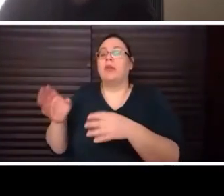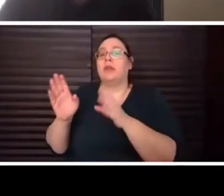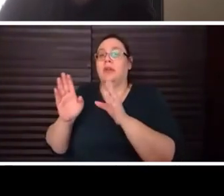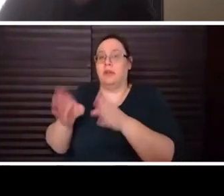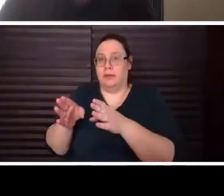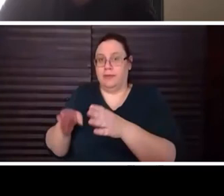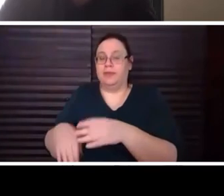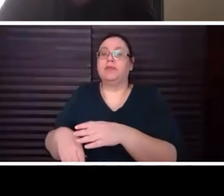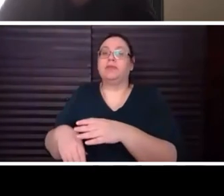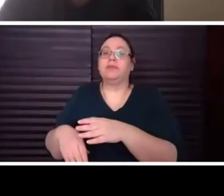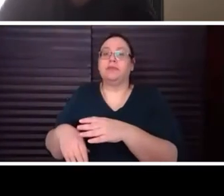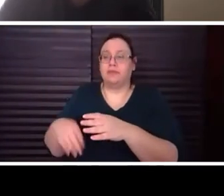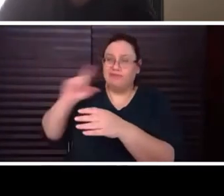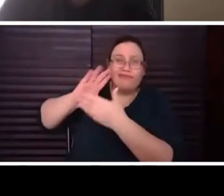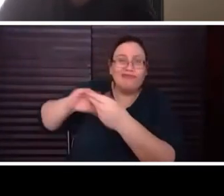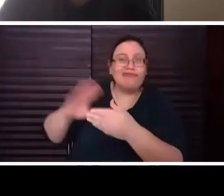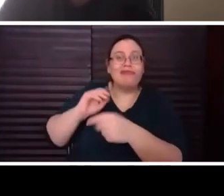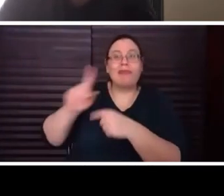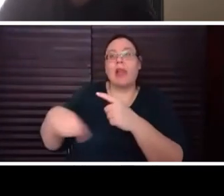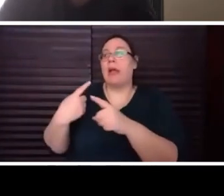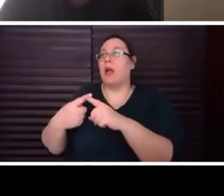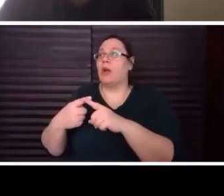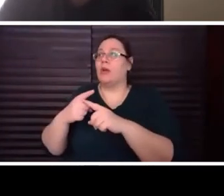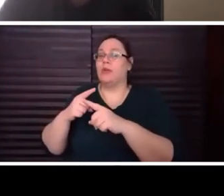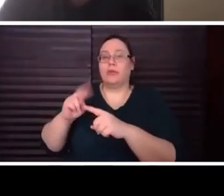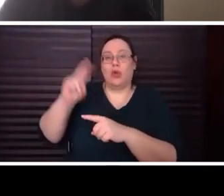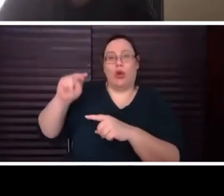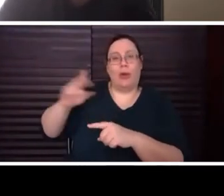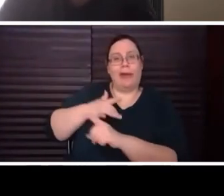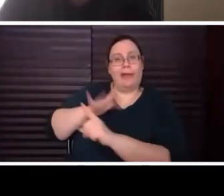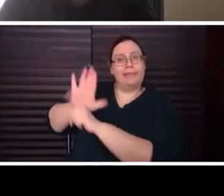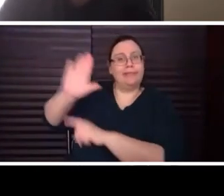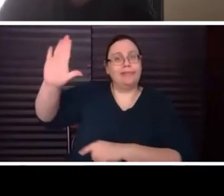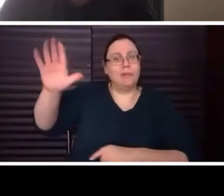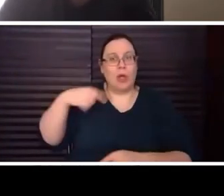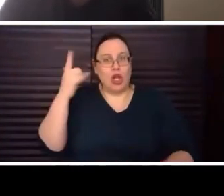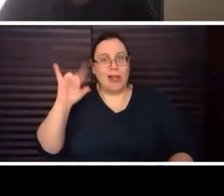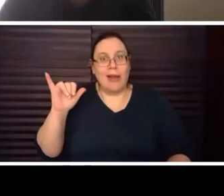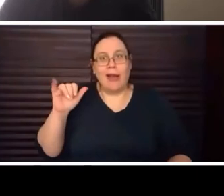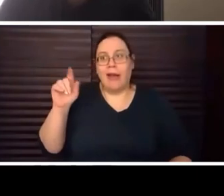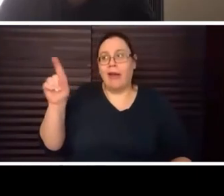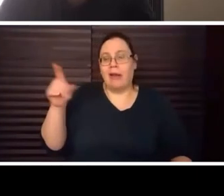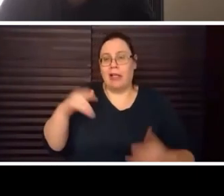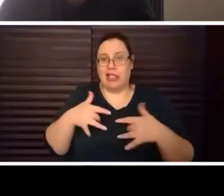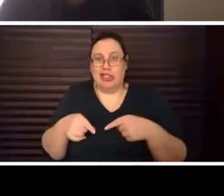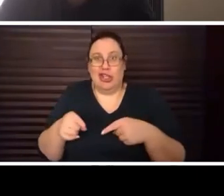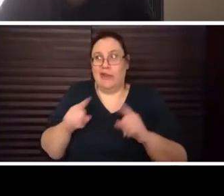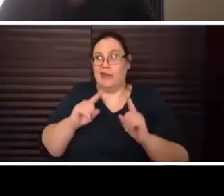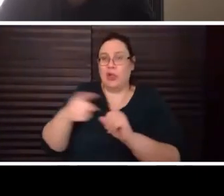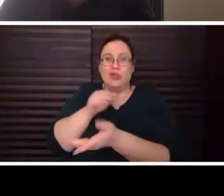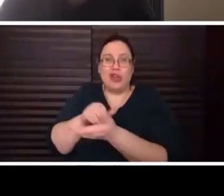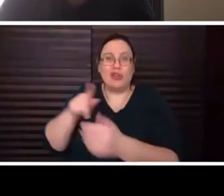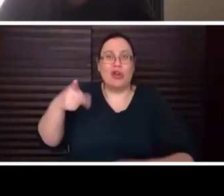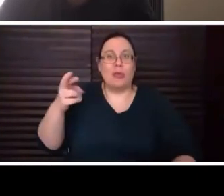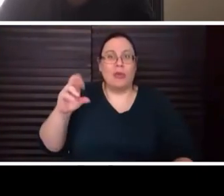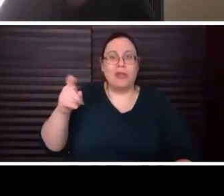And hearing her talk about the difference in Norway, where, you know, she's nervous to see her prosthetist, and then she gets